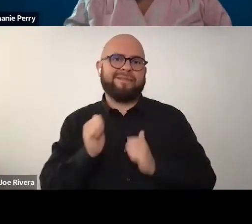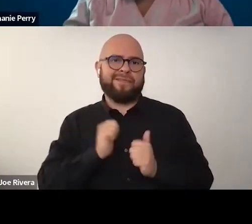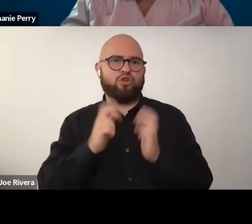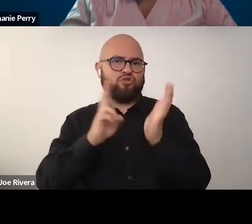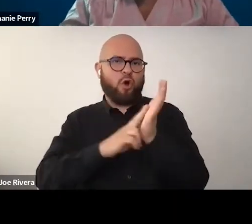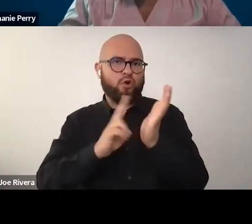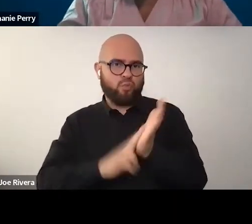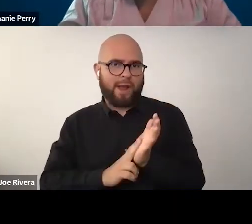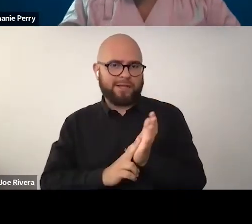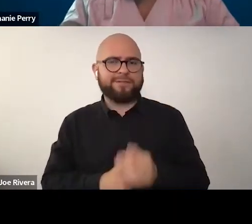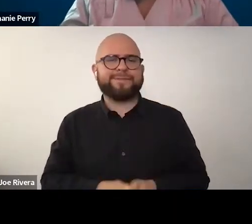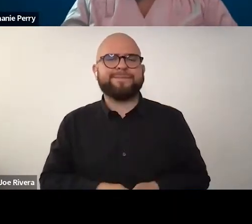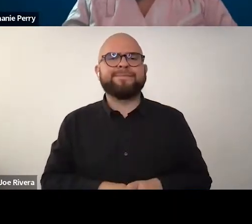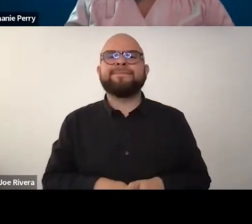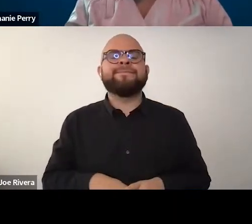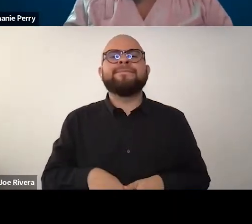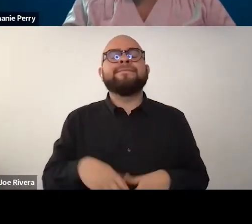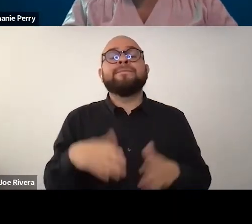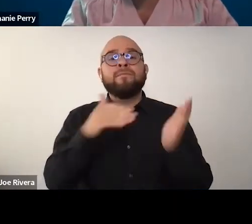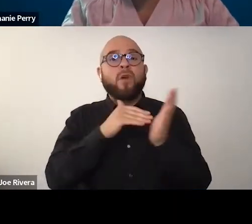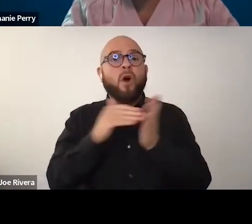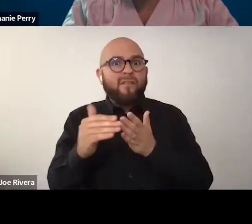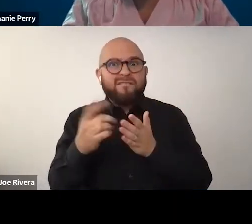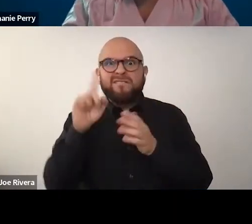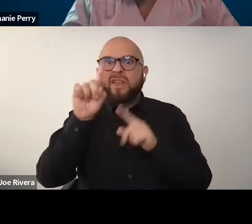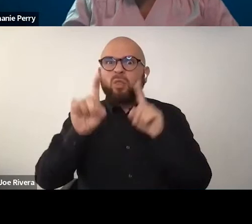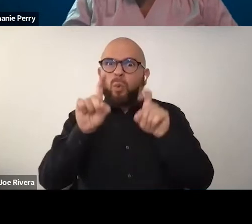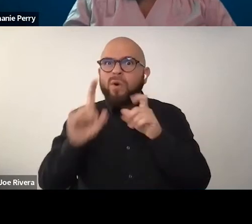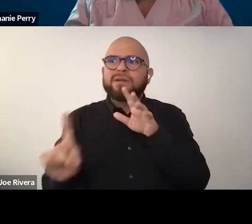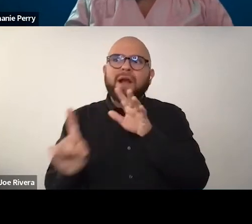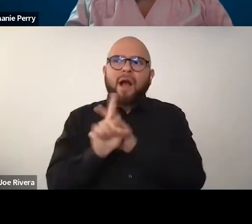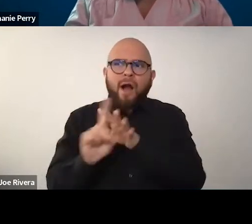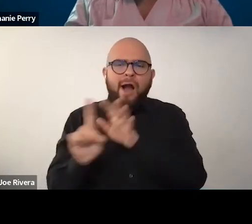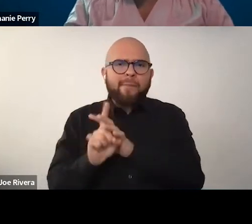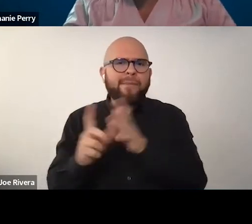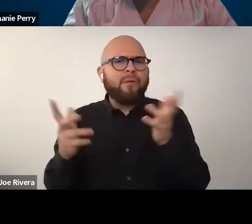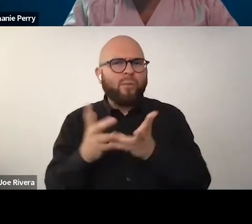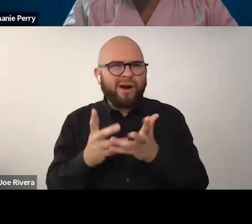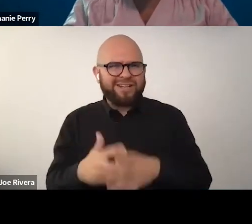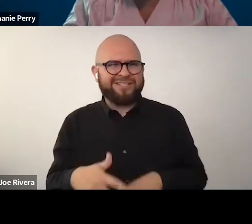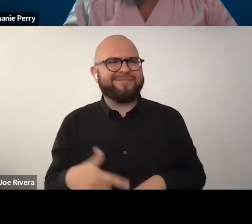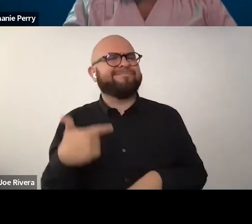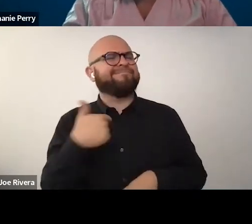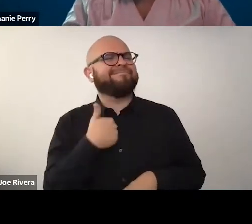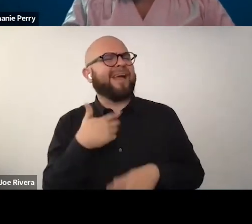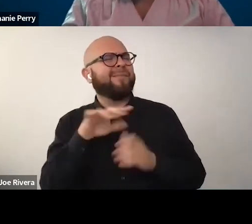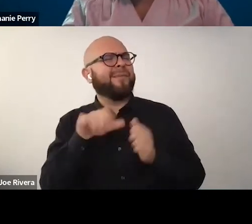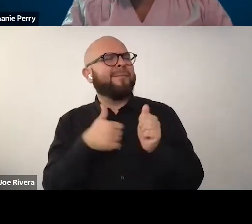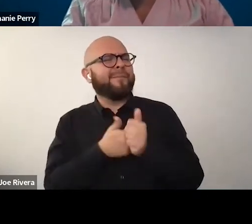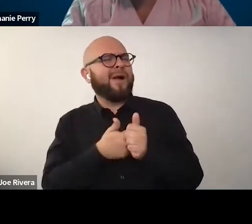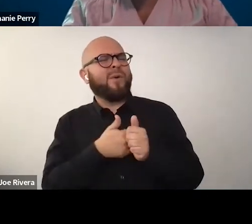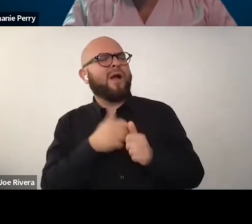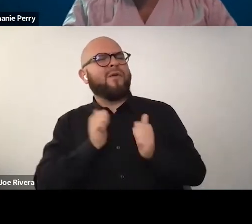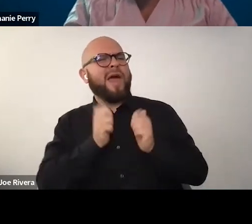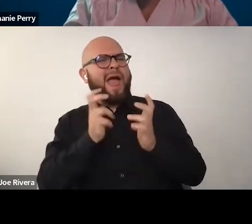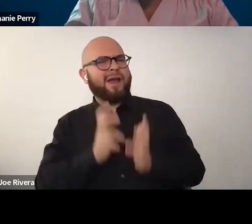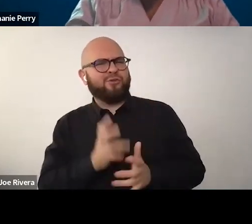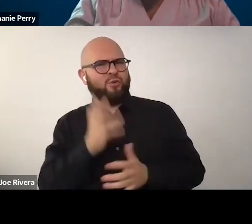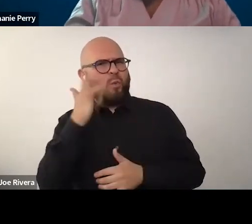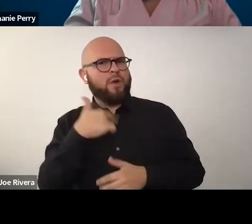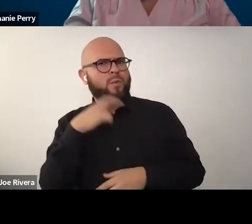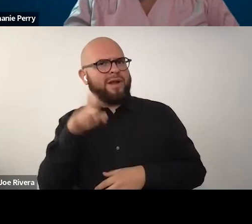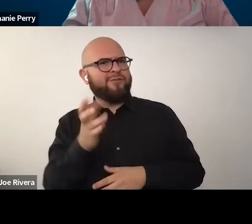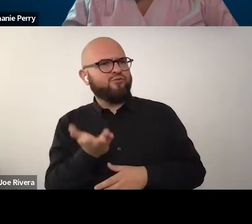So the number one question that we often get for our members is, why would I, as a background actor, need to file a claim inquiry